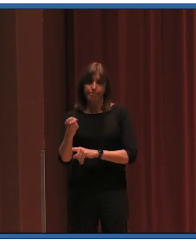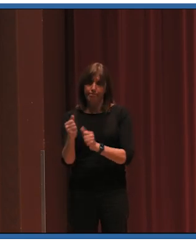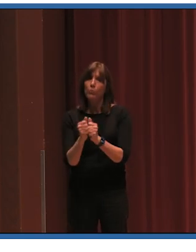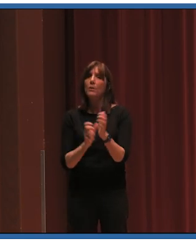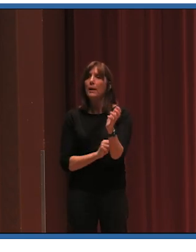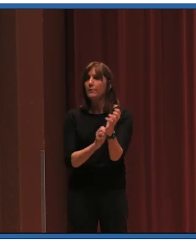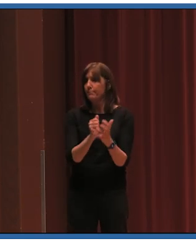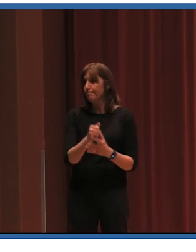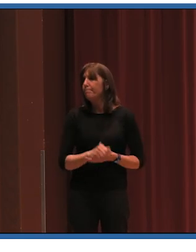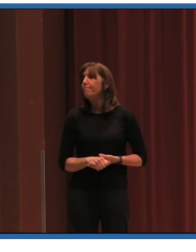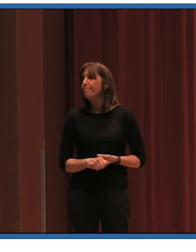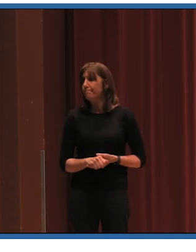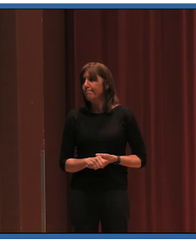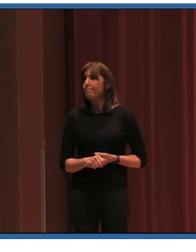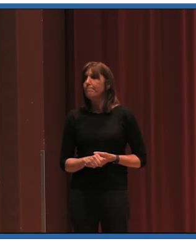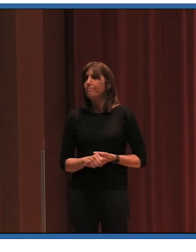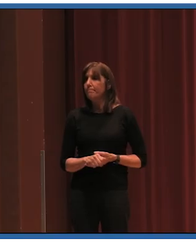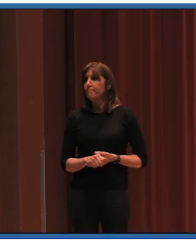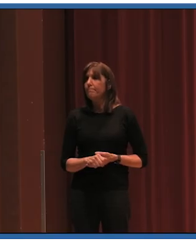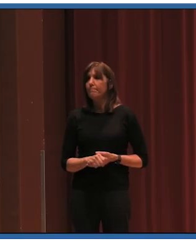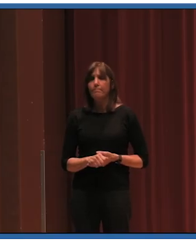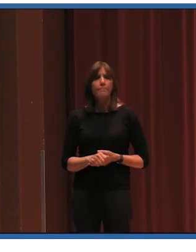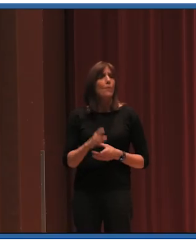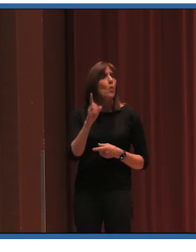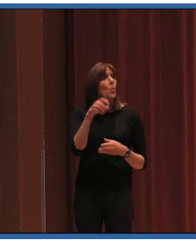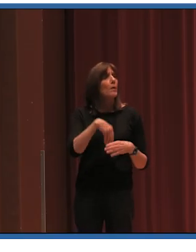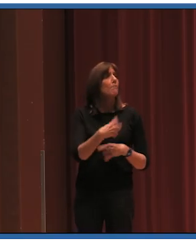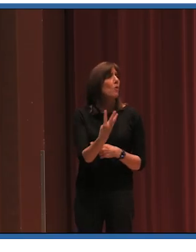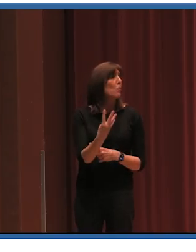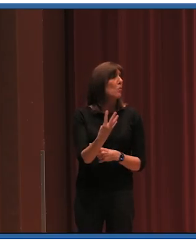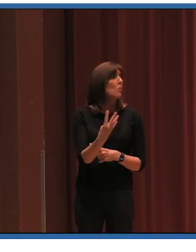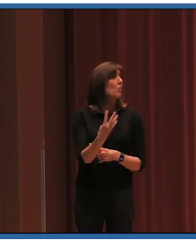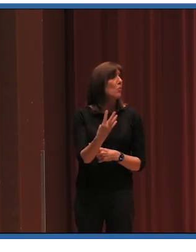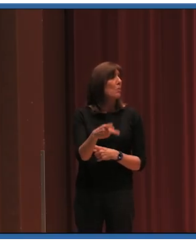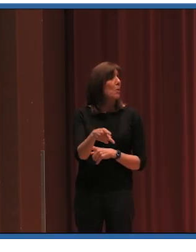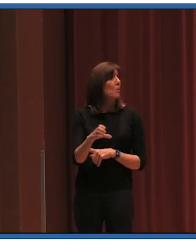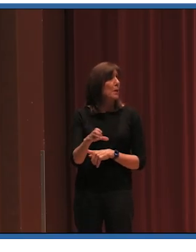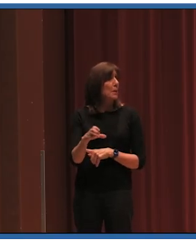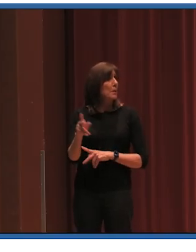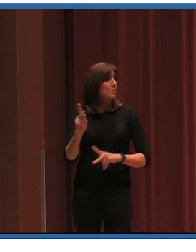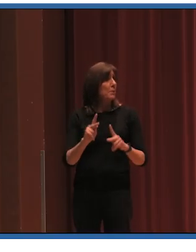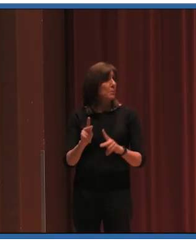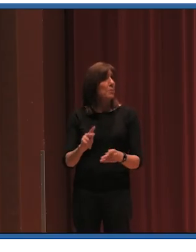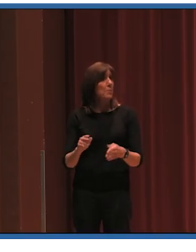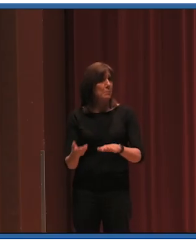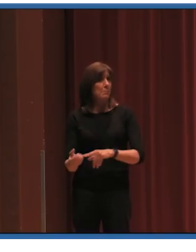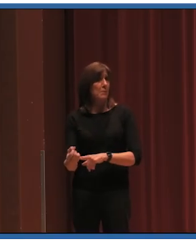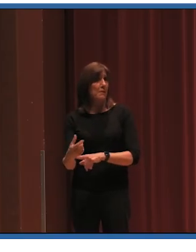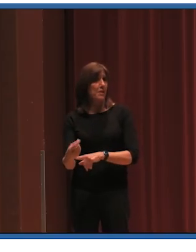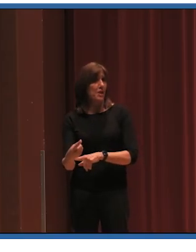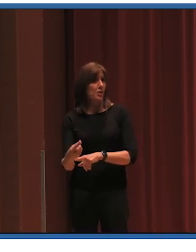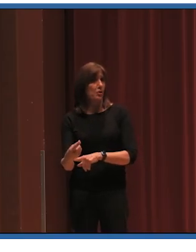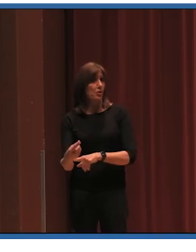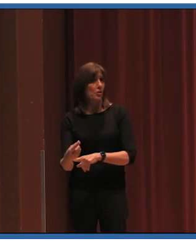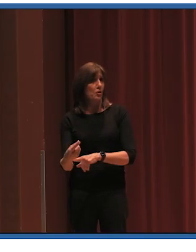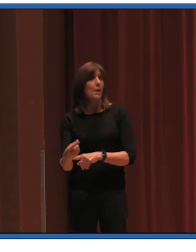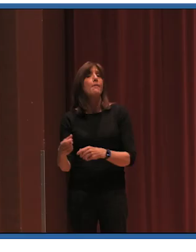cancer. And about 1 in 4 Polk County residents who die every year die by